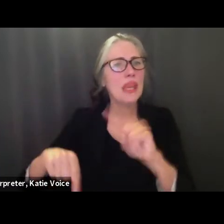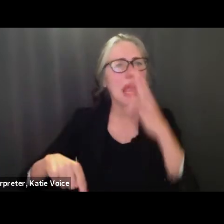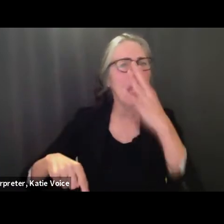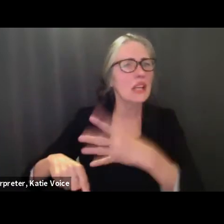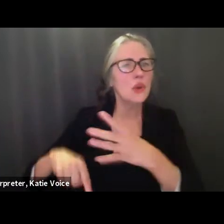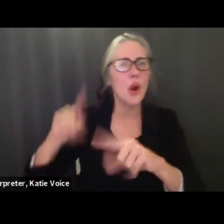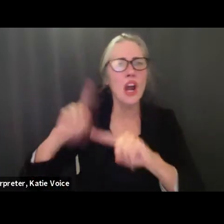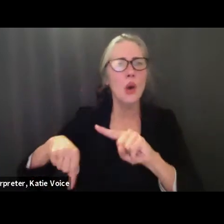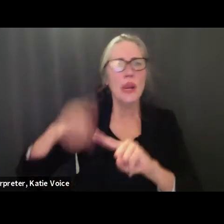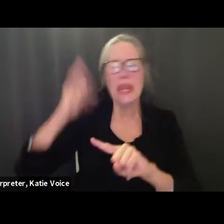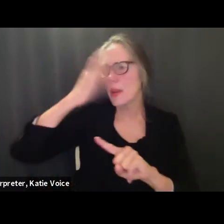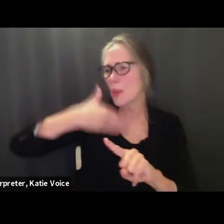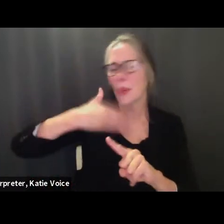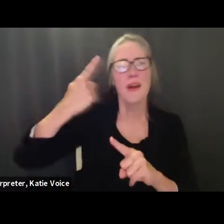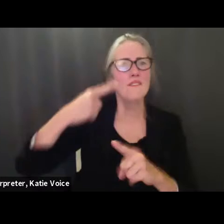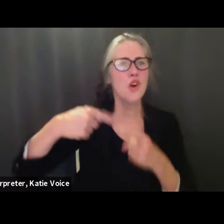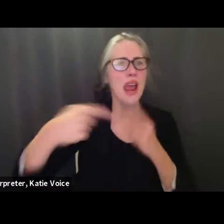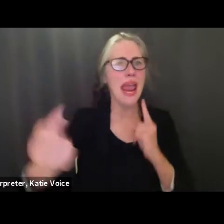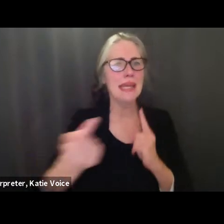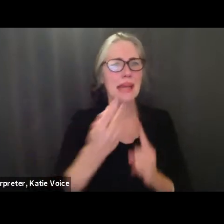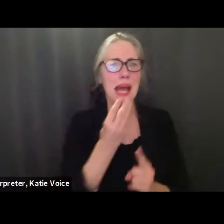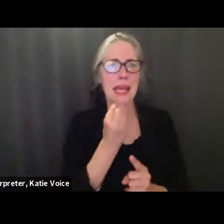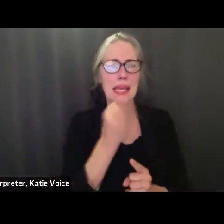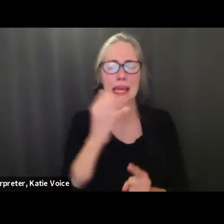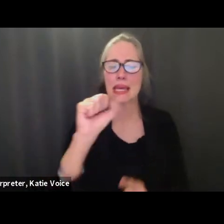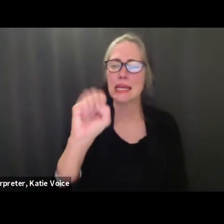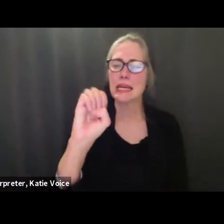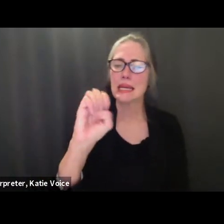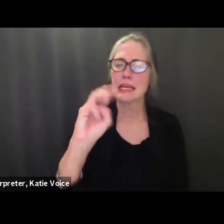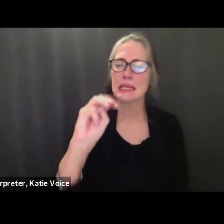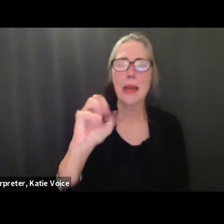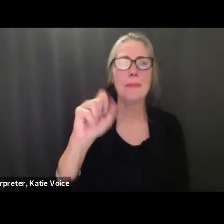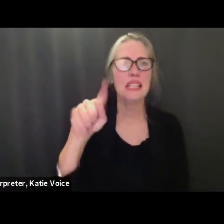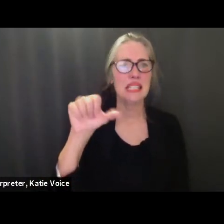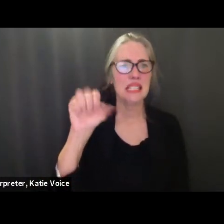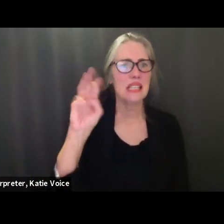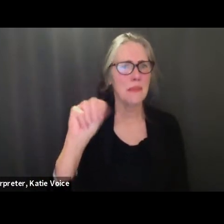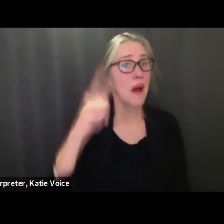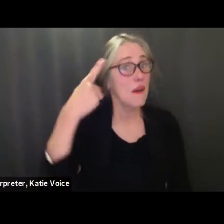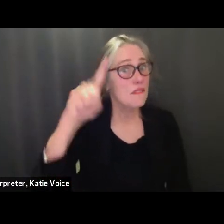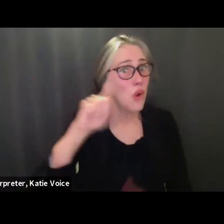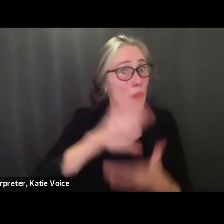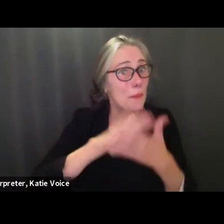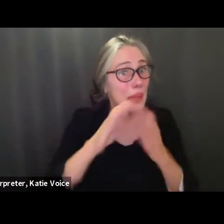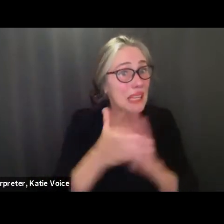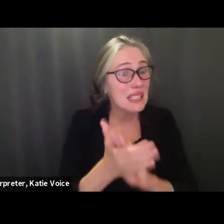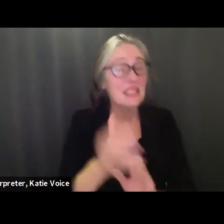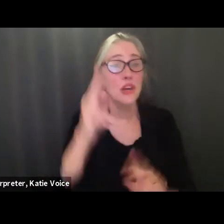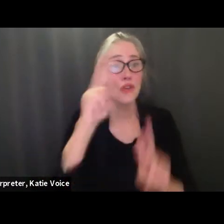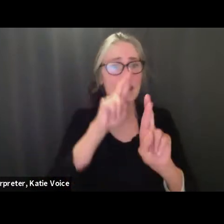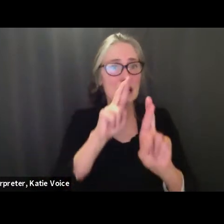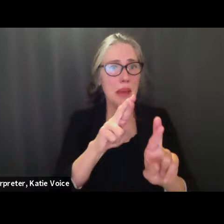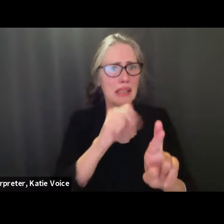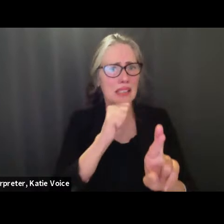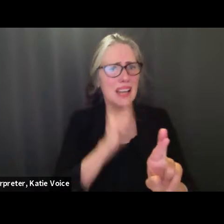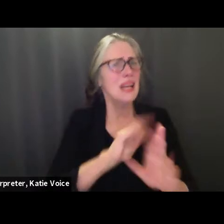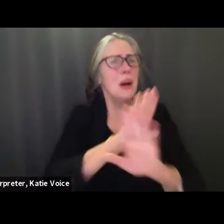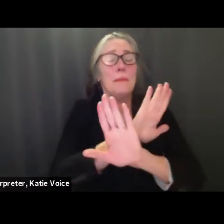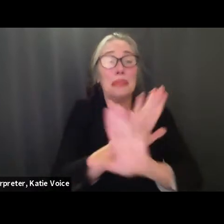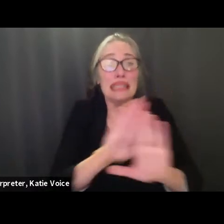of anti-Semitism. And so in the name of peace and respect and tolerance, please don't